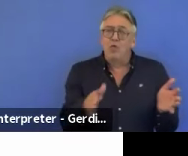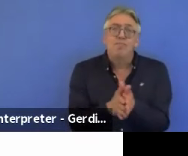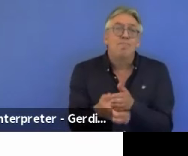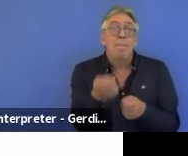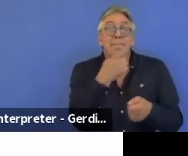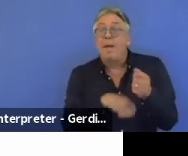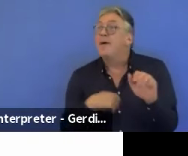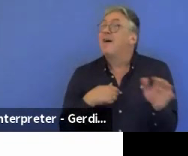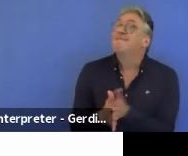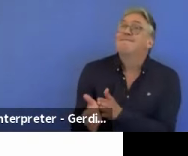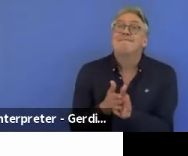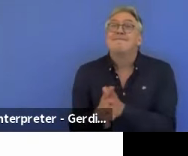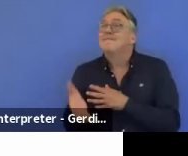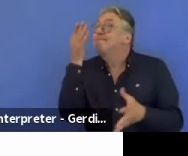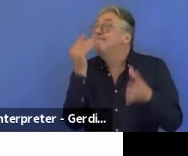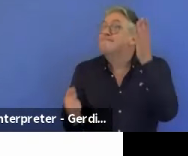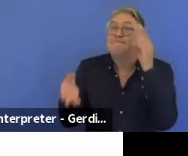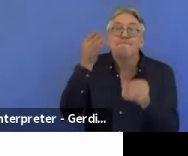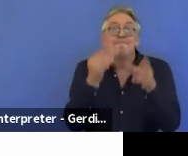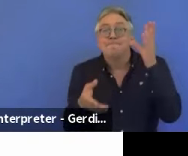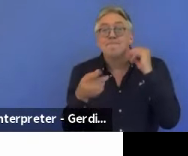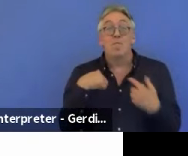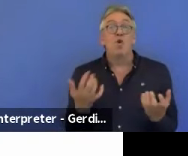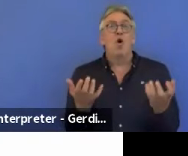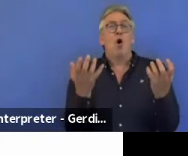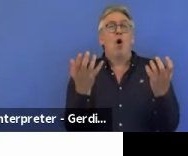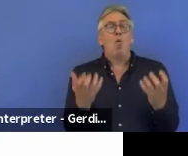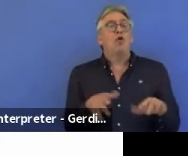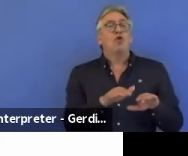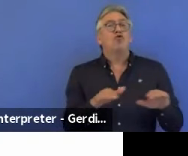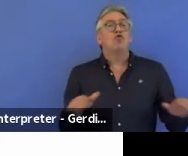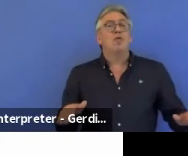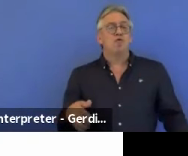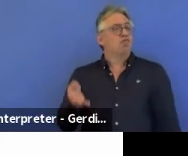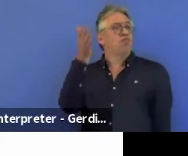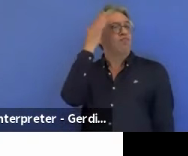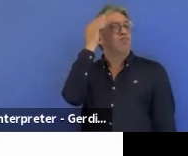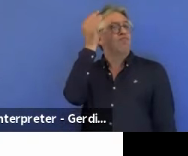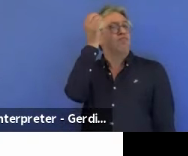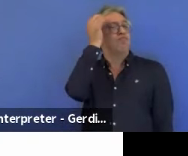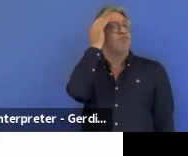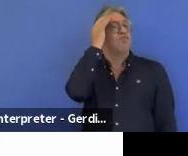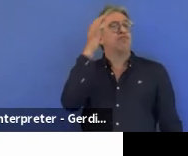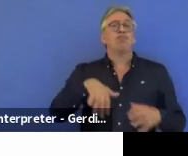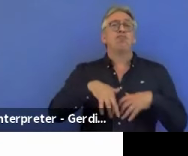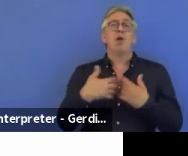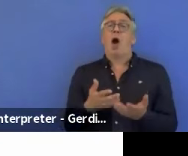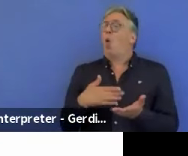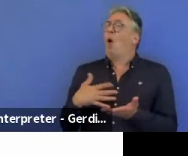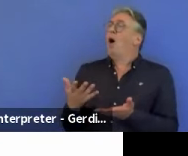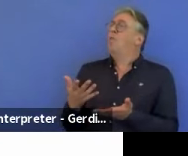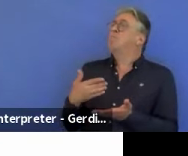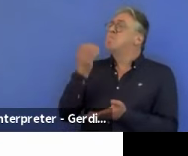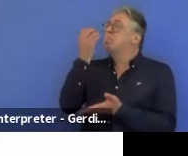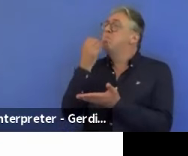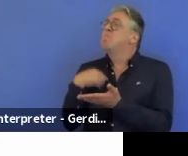want students, we want children who are resourceful, knowledgeable, know how to get the information that they